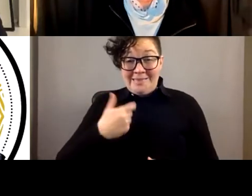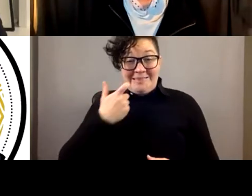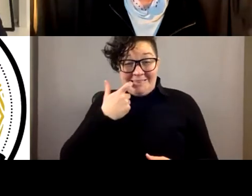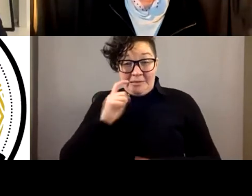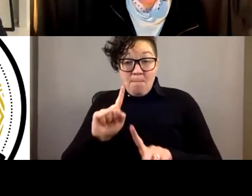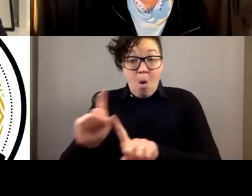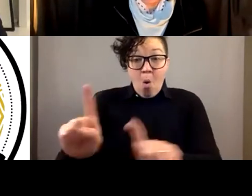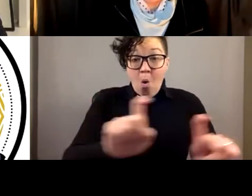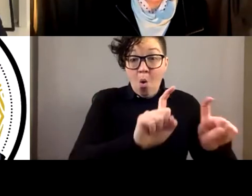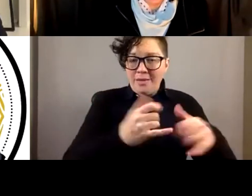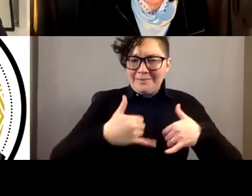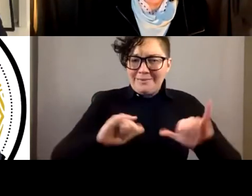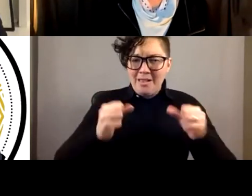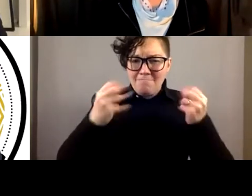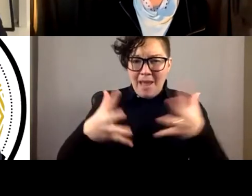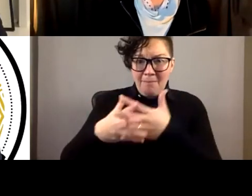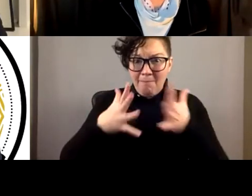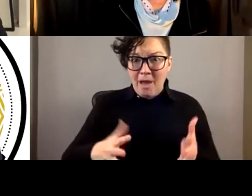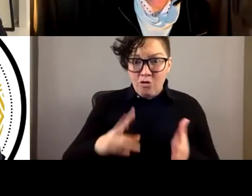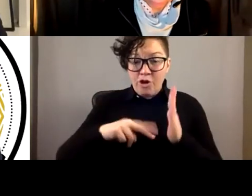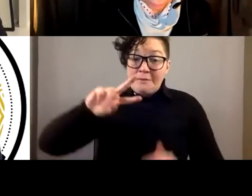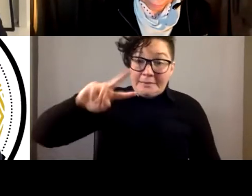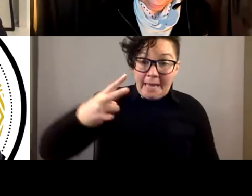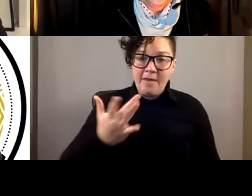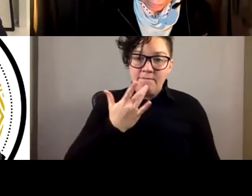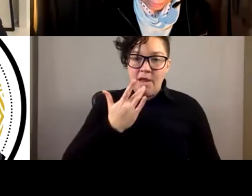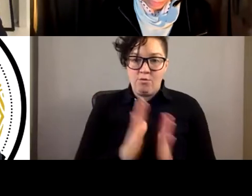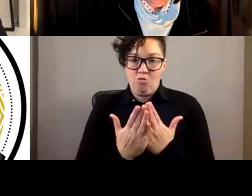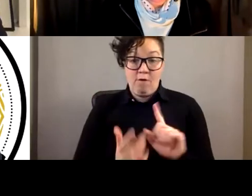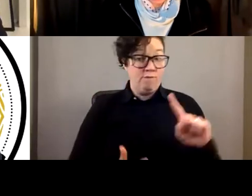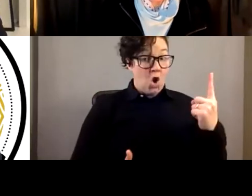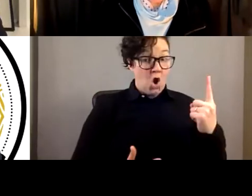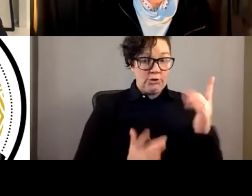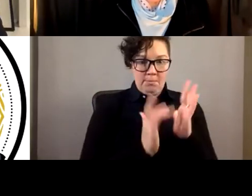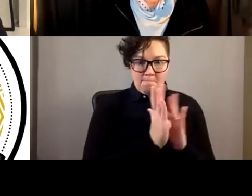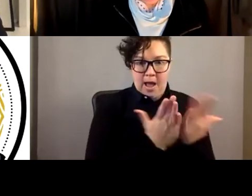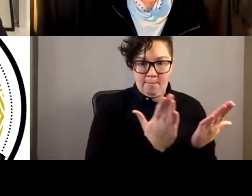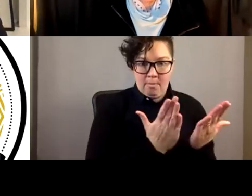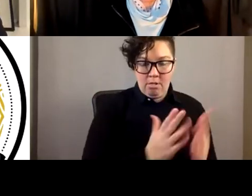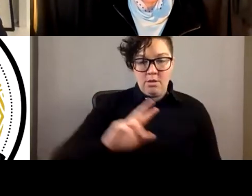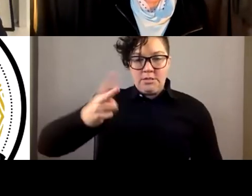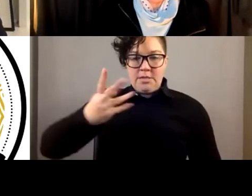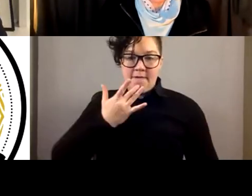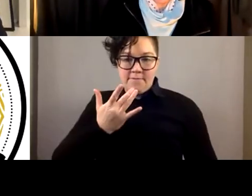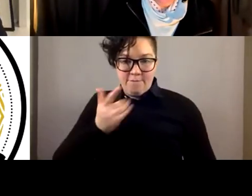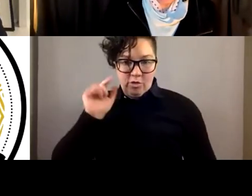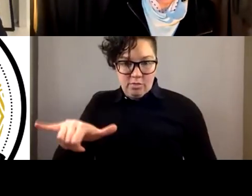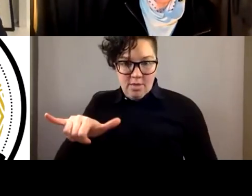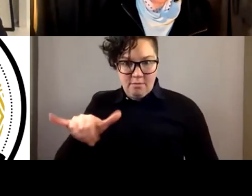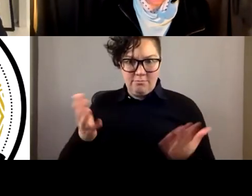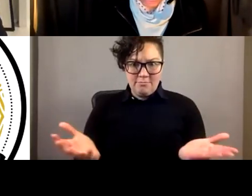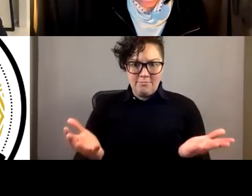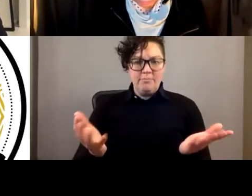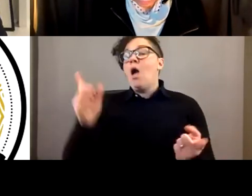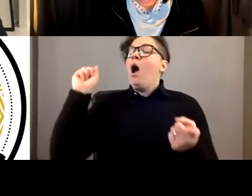favorite book among all American readers right after the Bible. And it wasn't until the global outrage of the death of